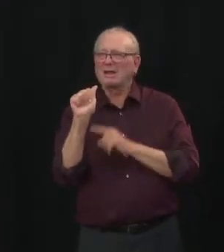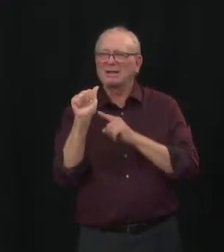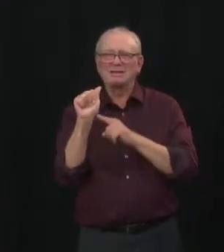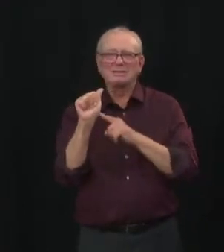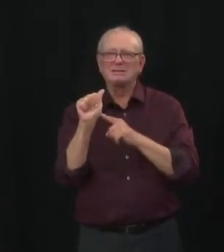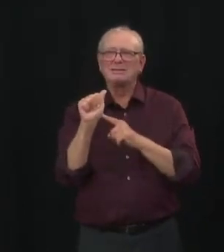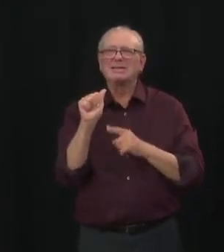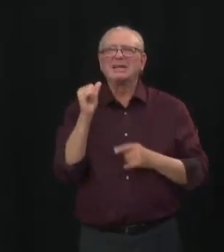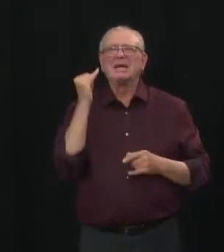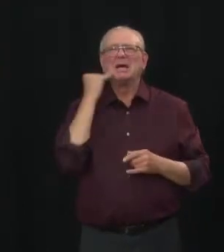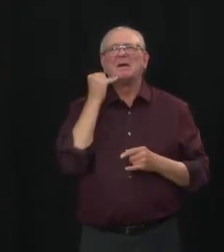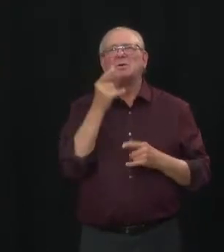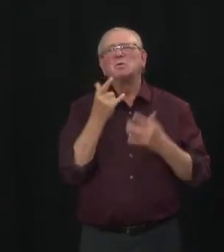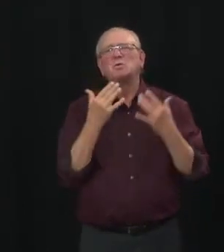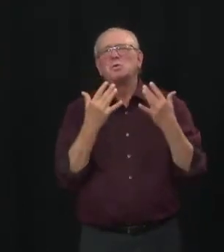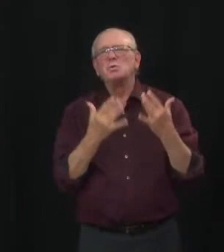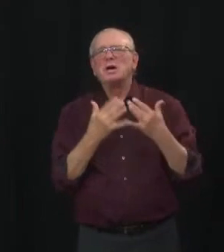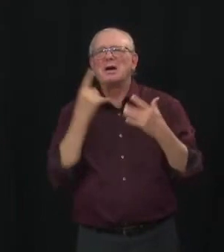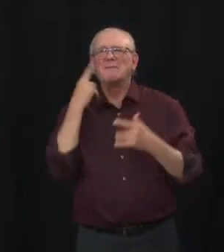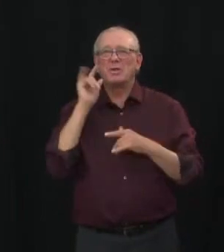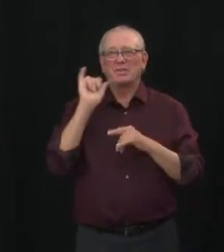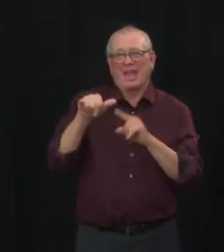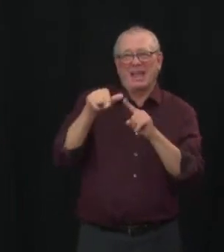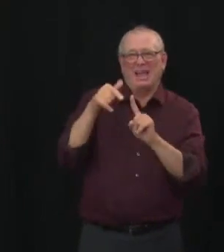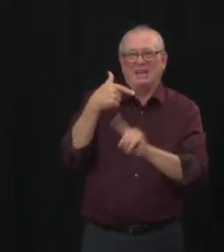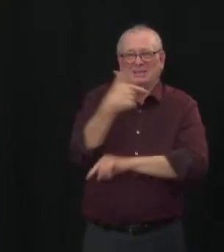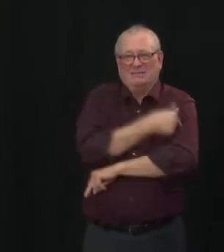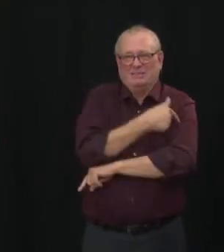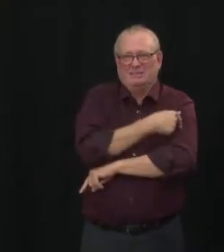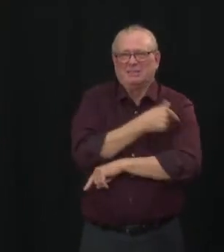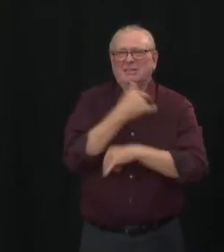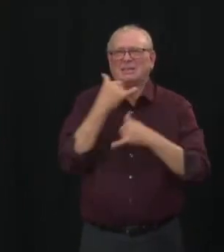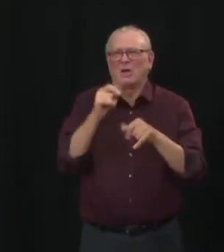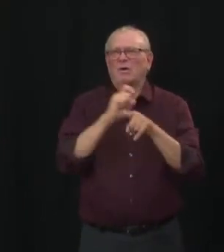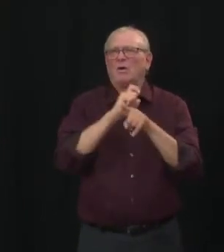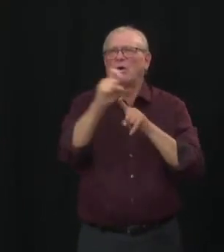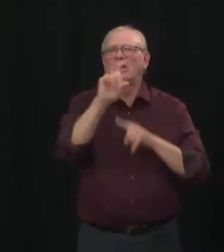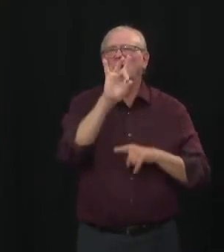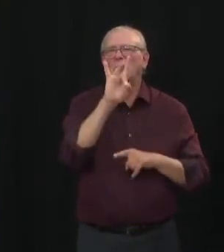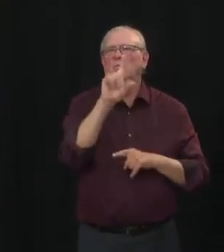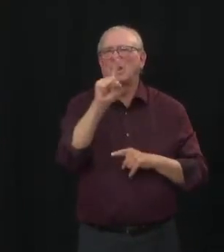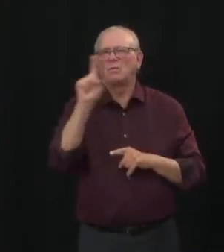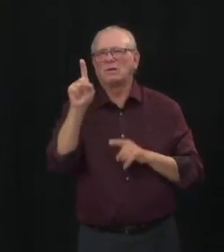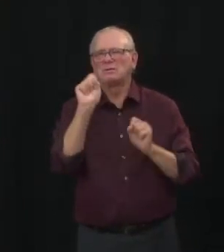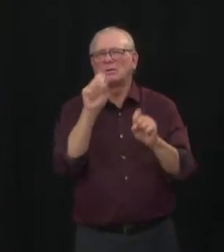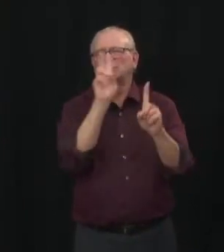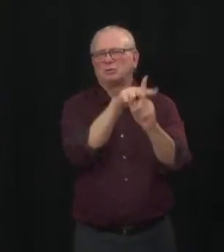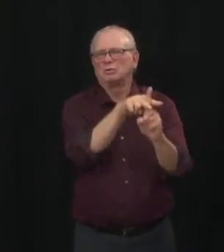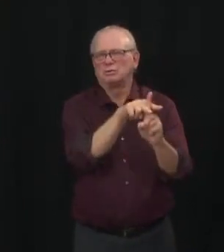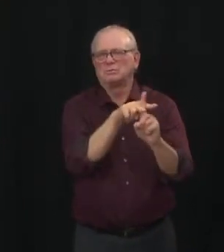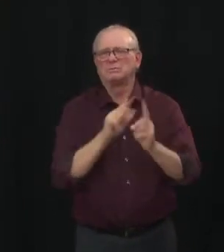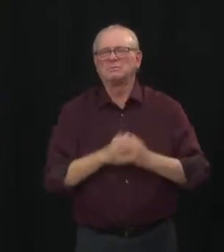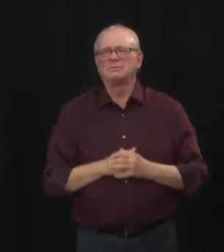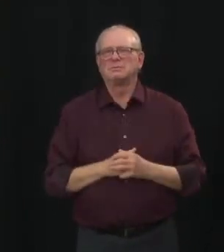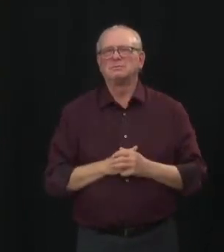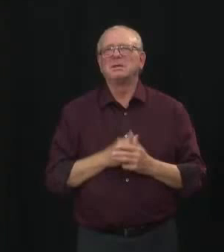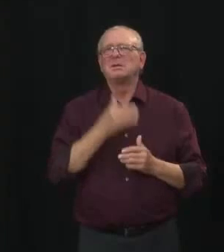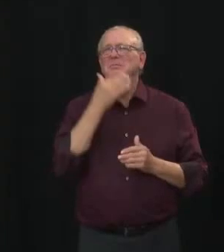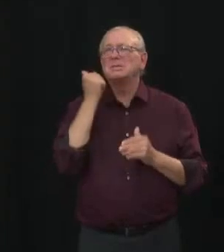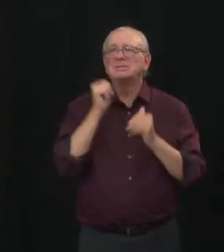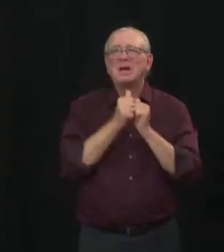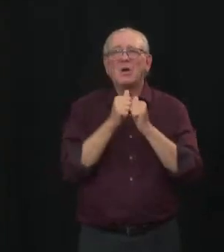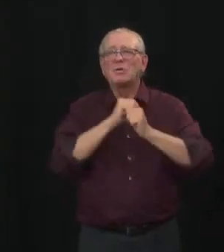to book an appointment. As you know, vaccine is by far the most powerful tool available to prevent Albertans from